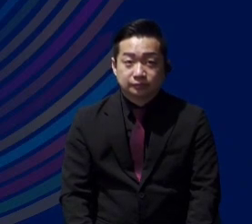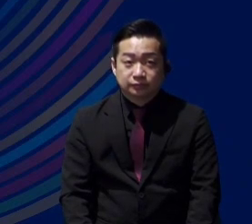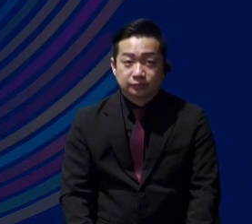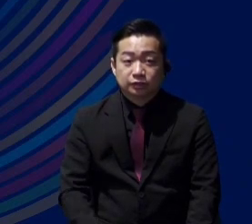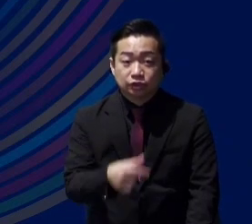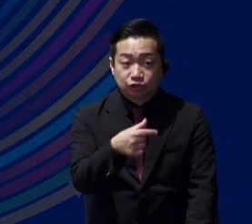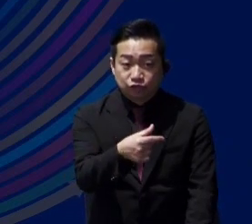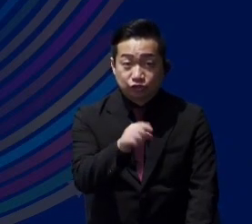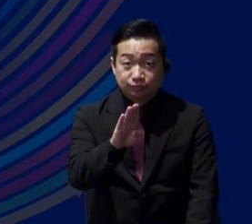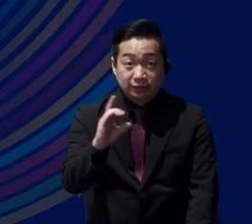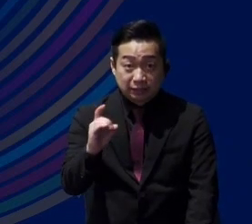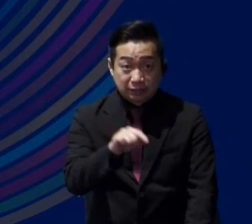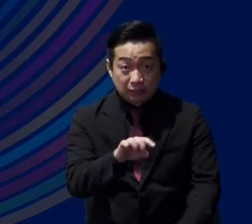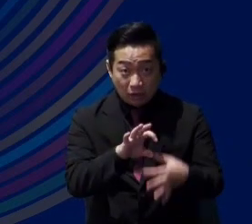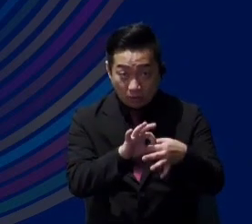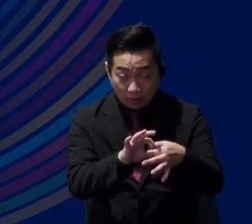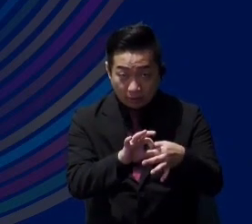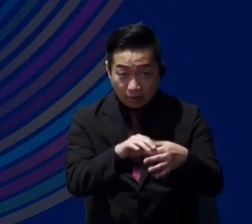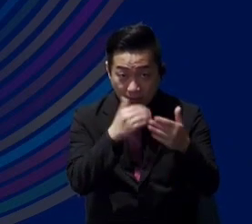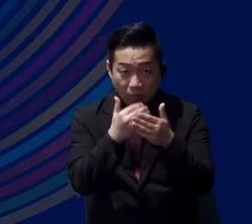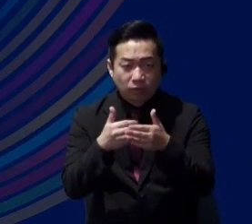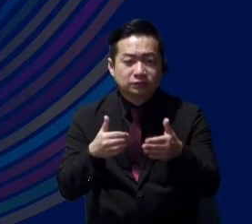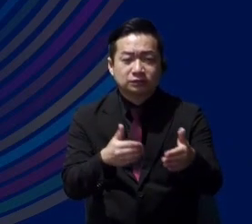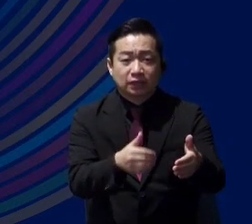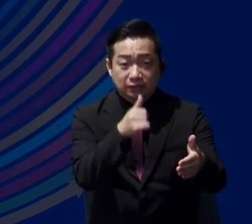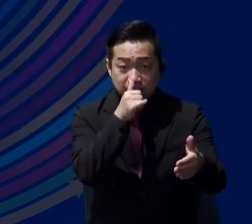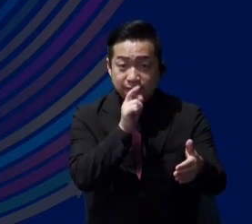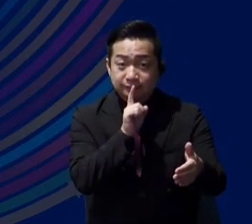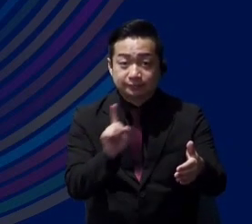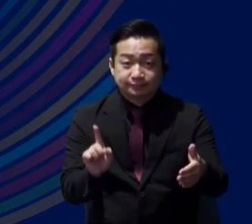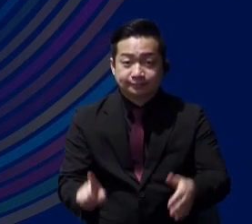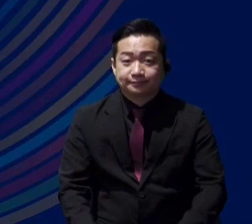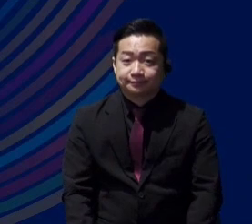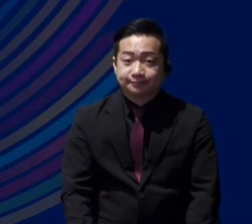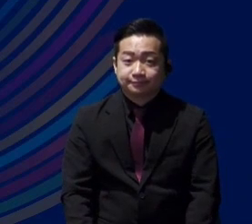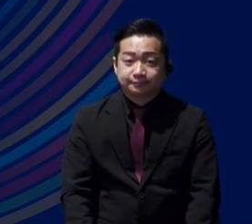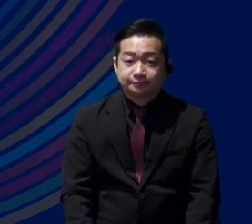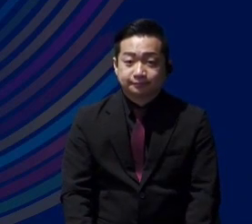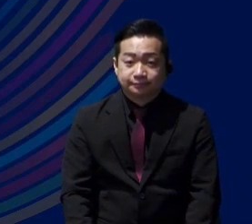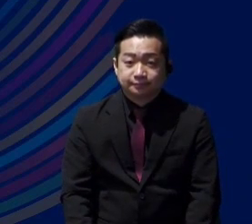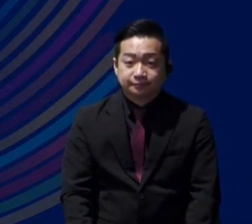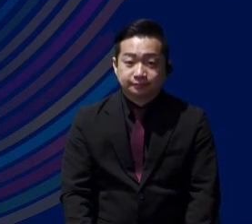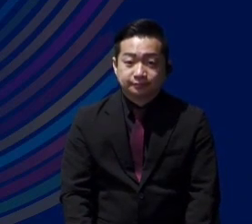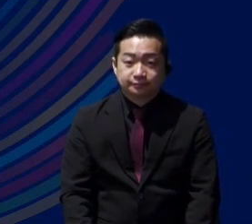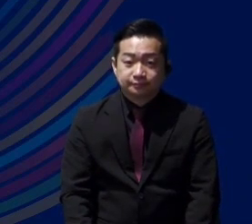10, 20% that doing this job. Now it is